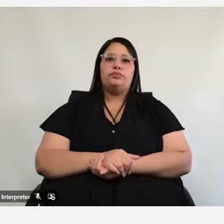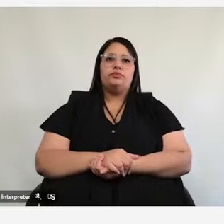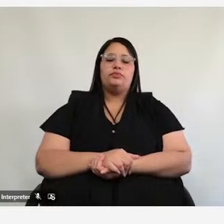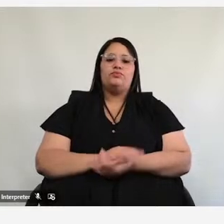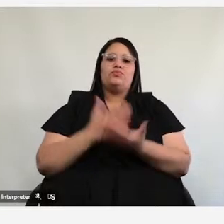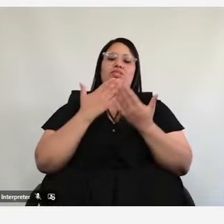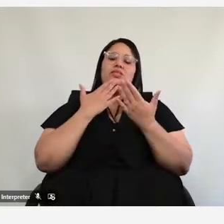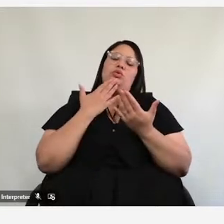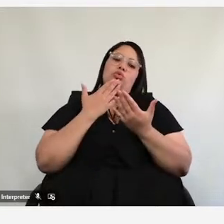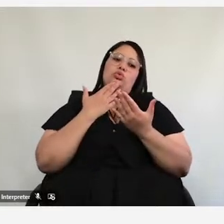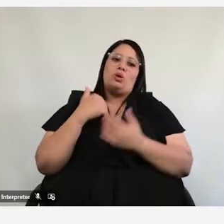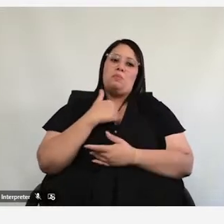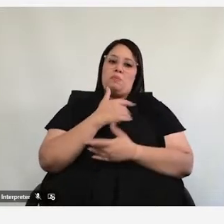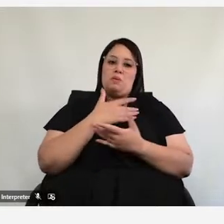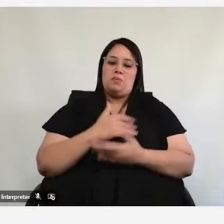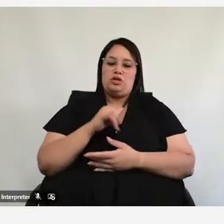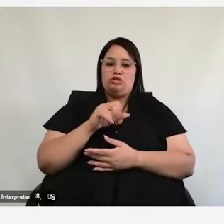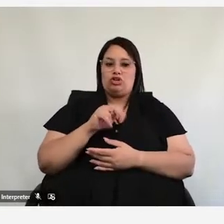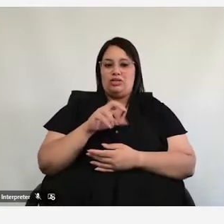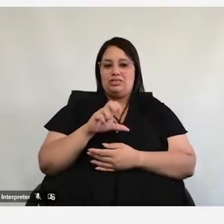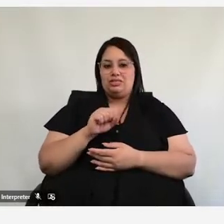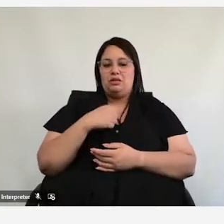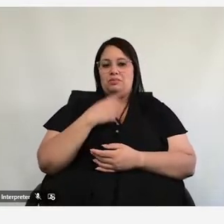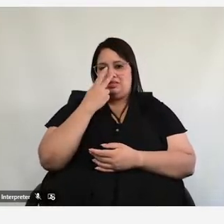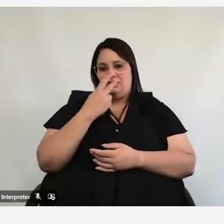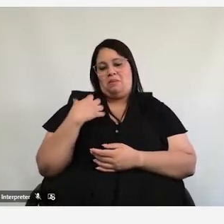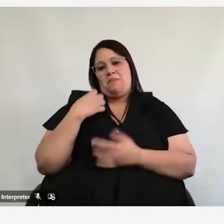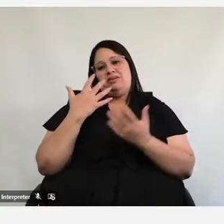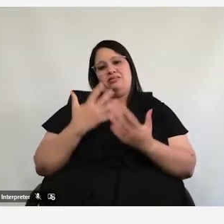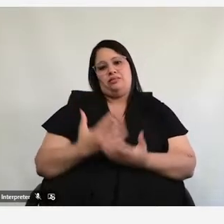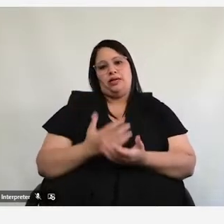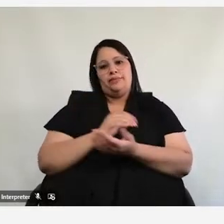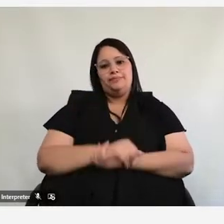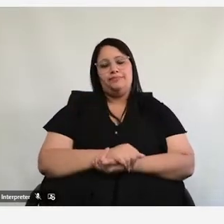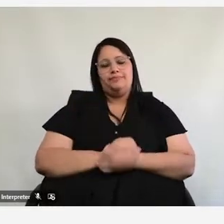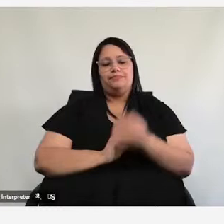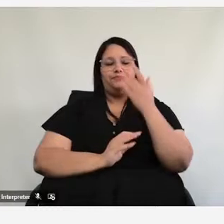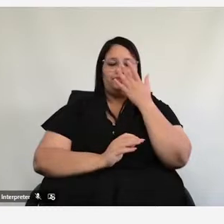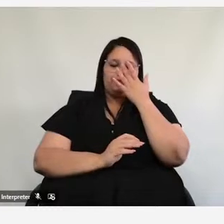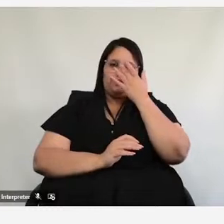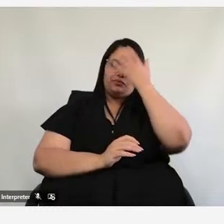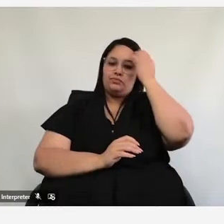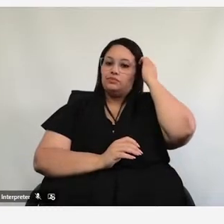Thank you, Member Johnson. I now see the Minister.